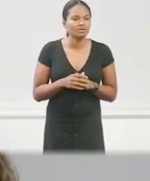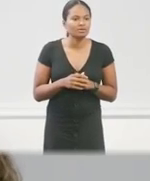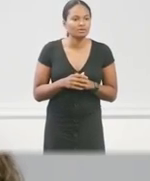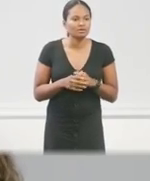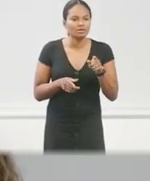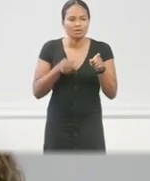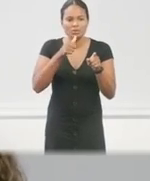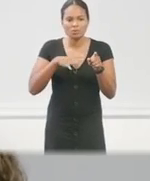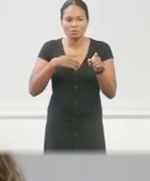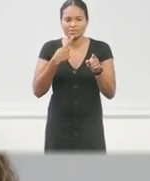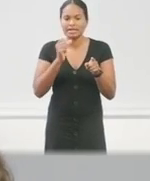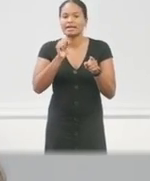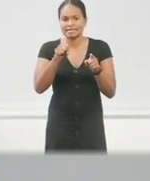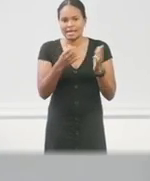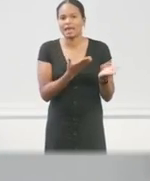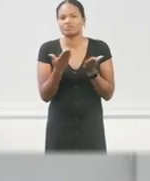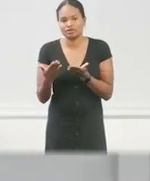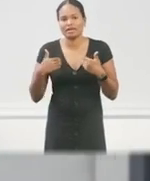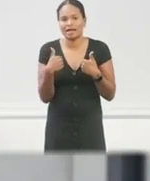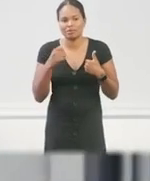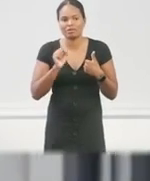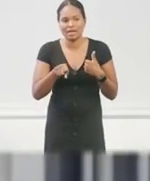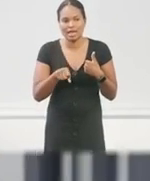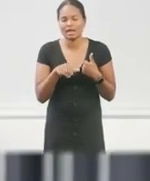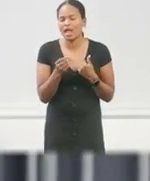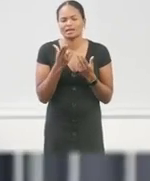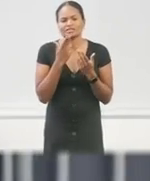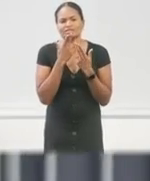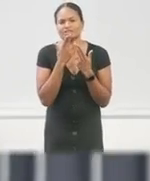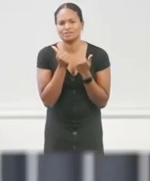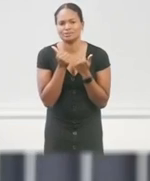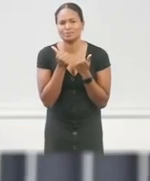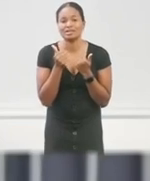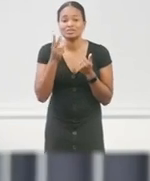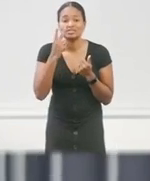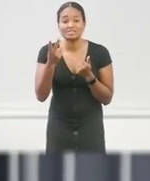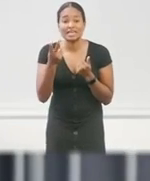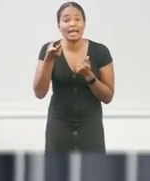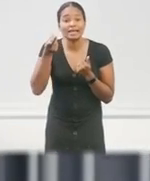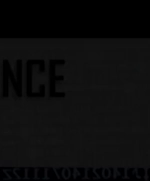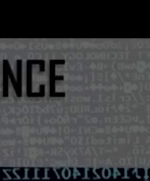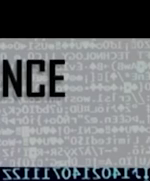They can bring their animals there. Awesome. And it's the cutest darn thing to see cats on leashes.